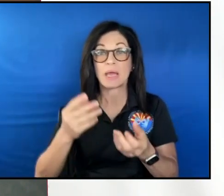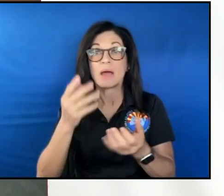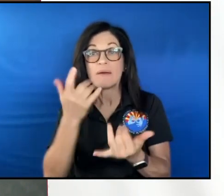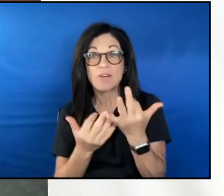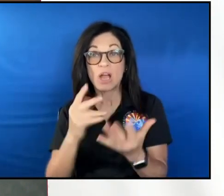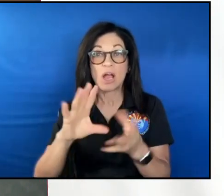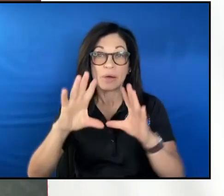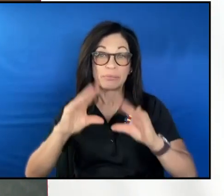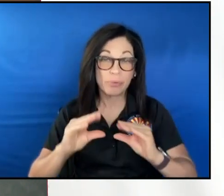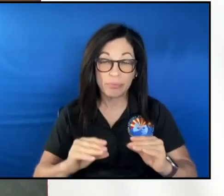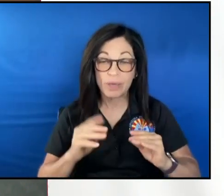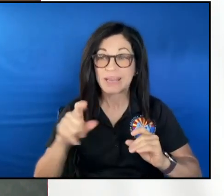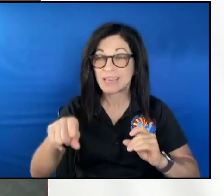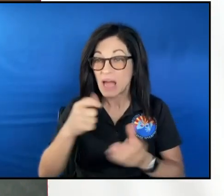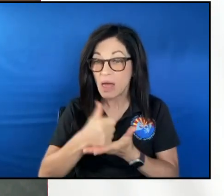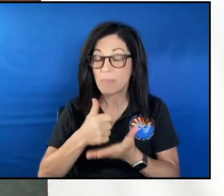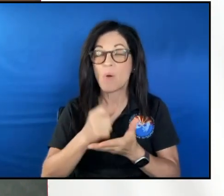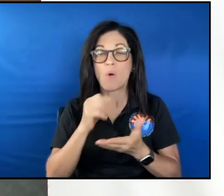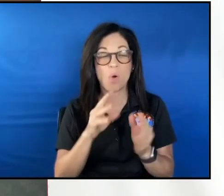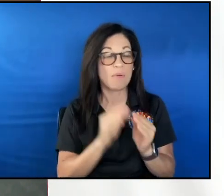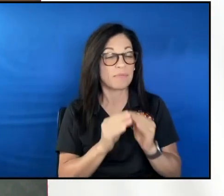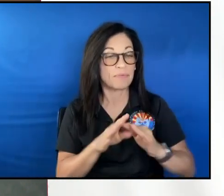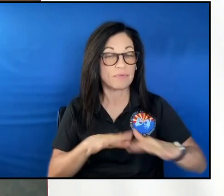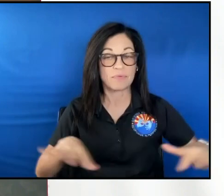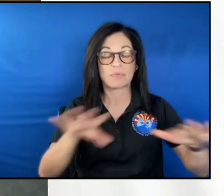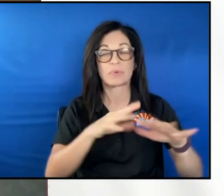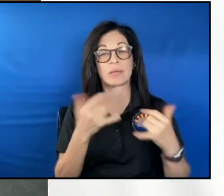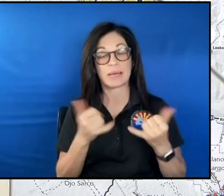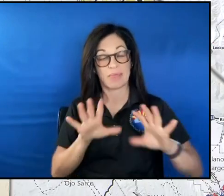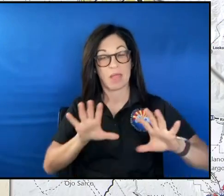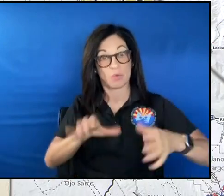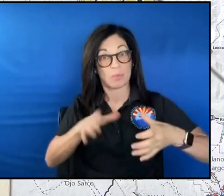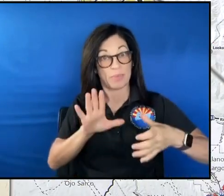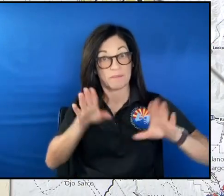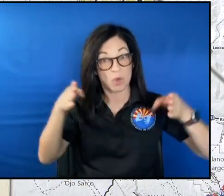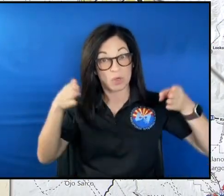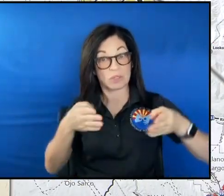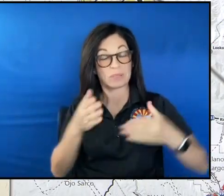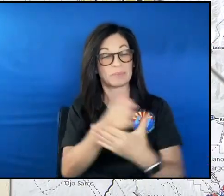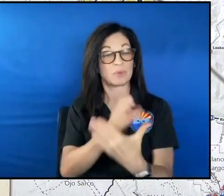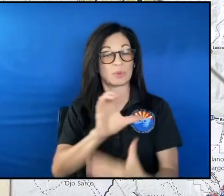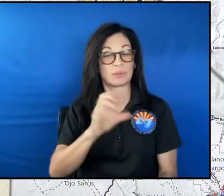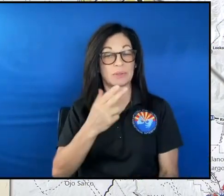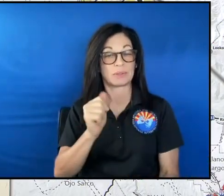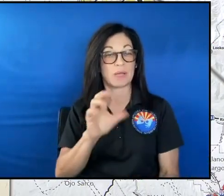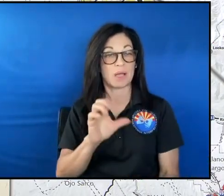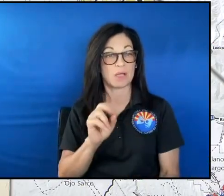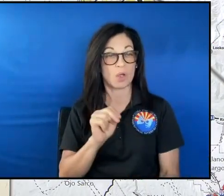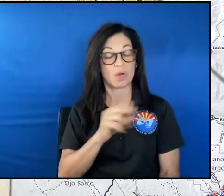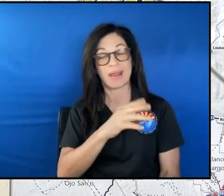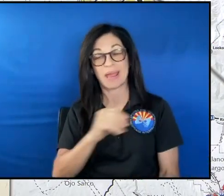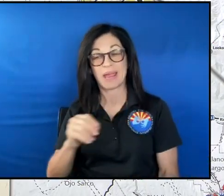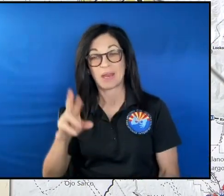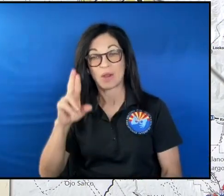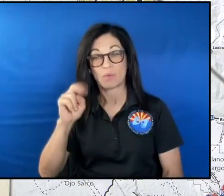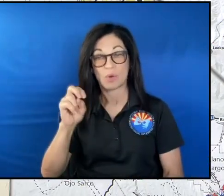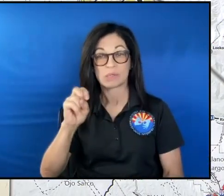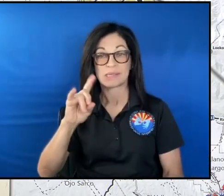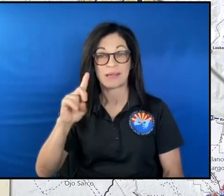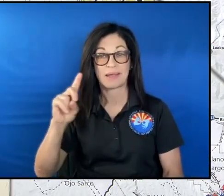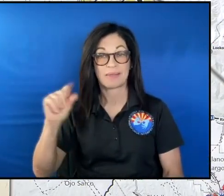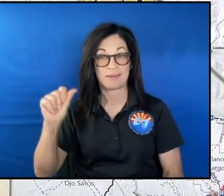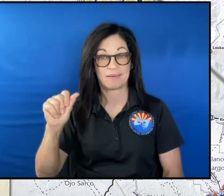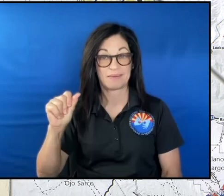are needed. So right now their main focus is between Chacon and then Rociada. They've been